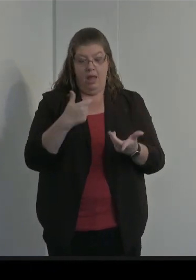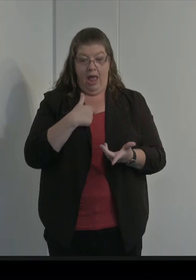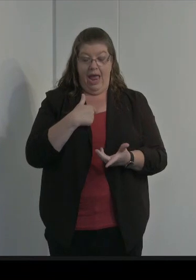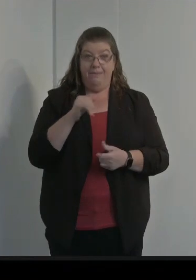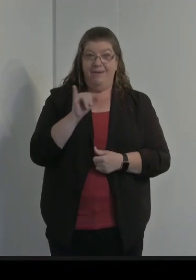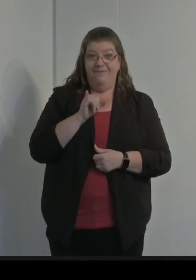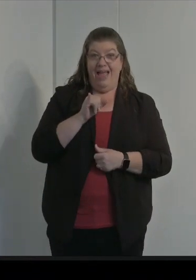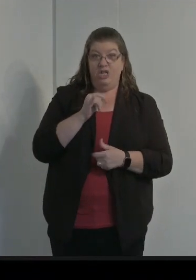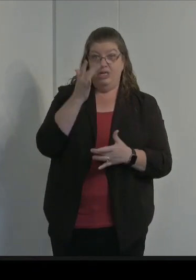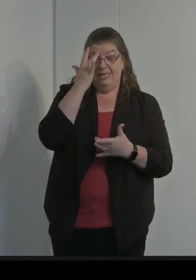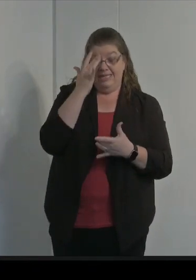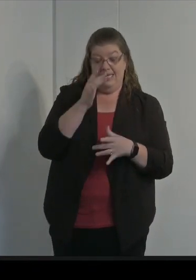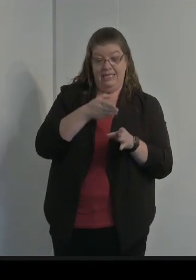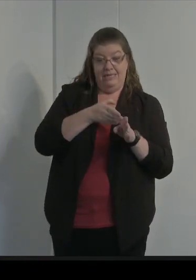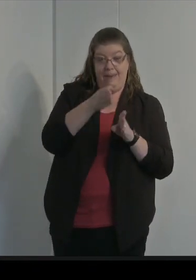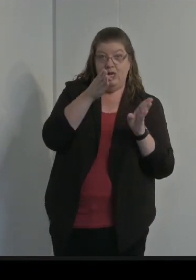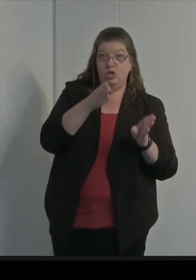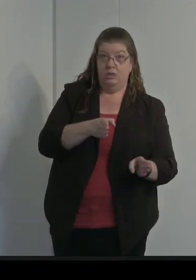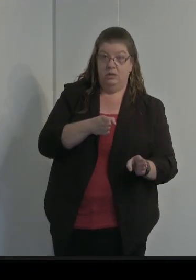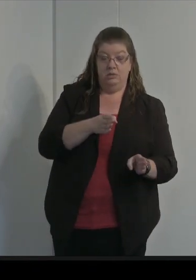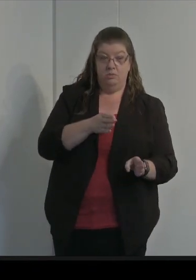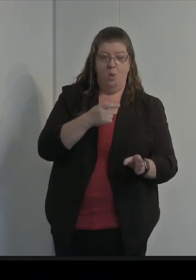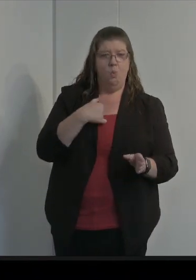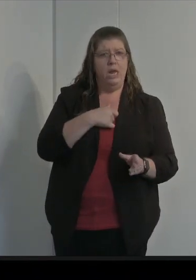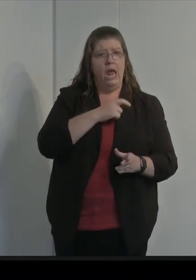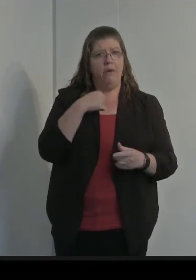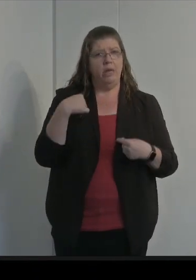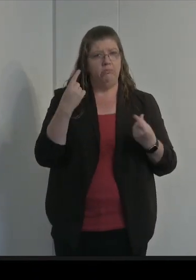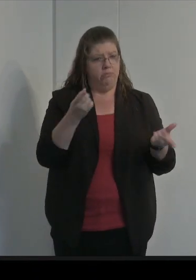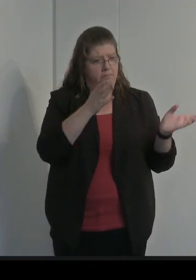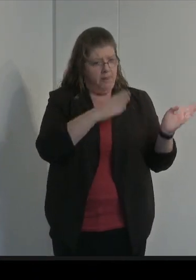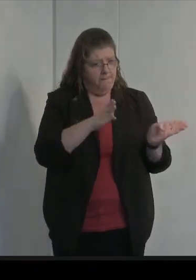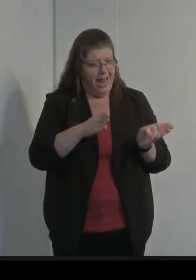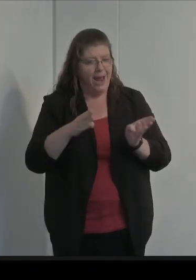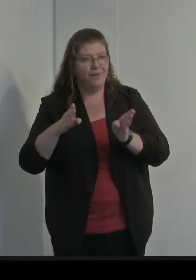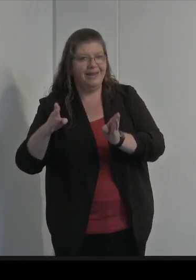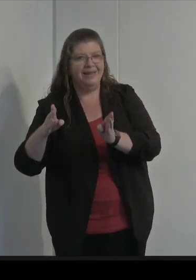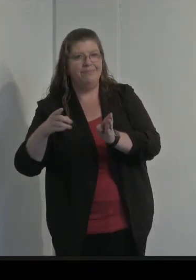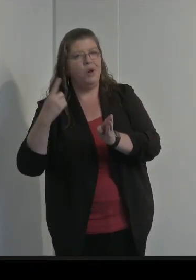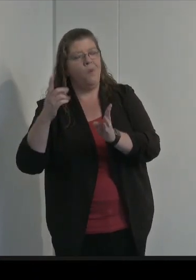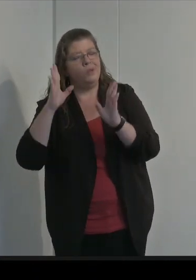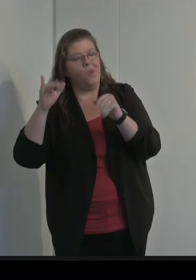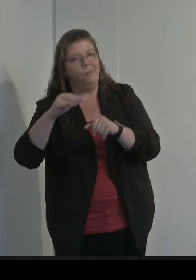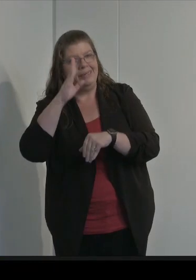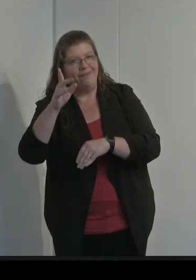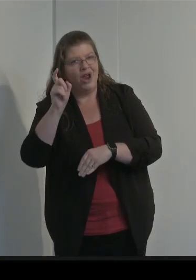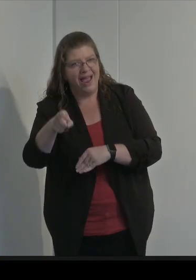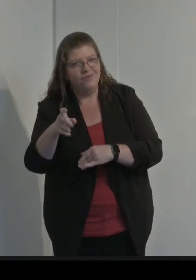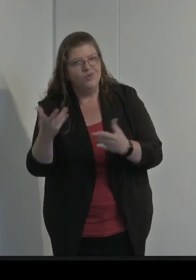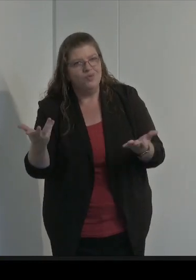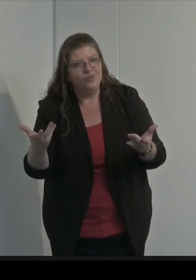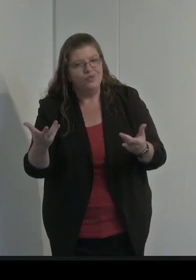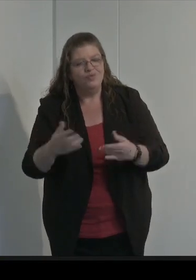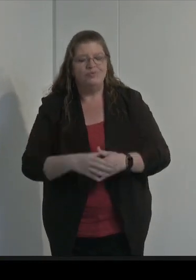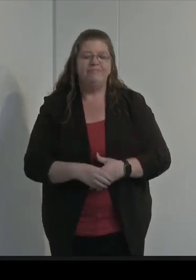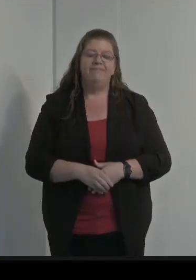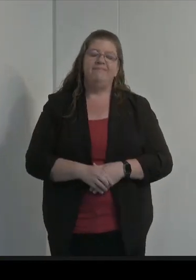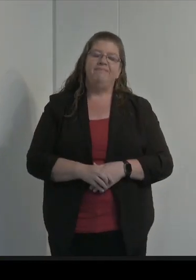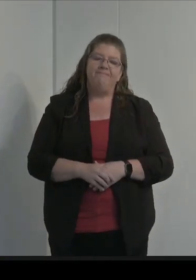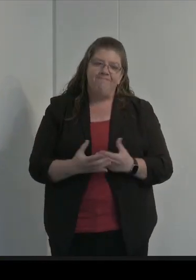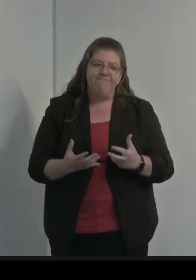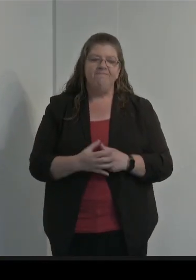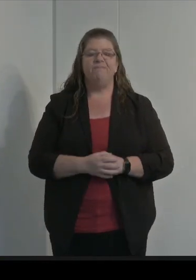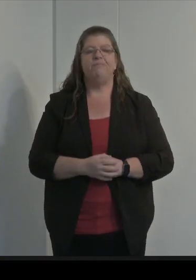disease specialist, this was something that we've been prepared to do, but always hoped we would never have to do. You know,